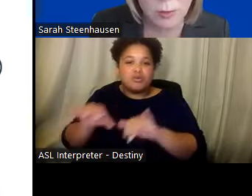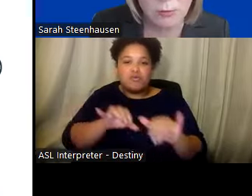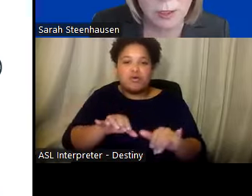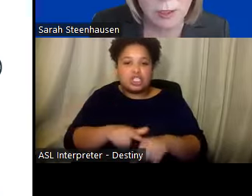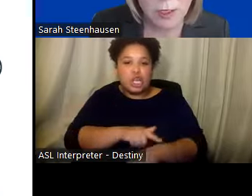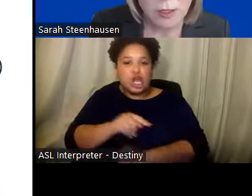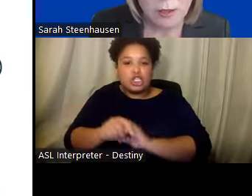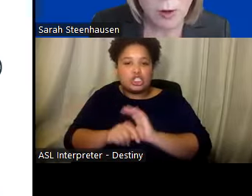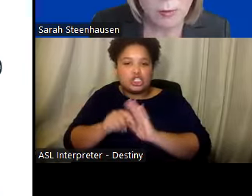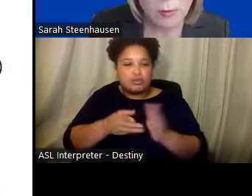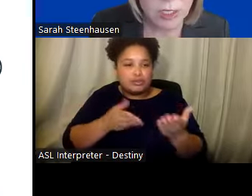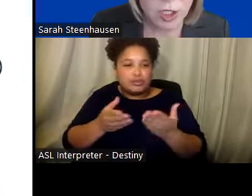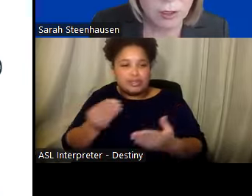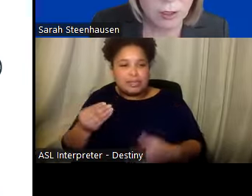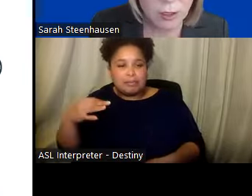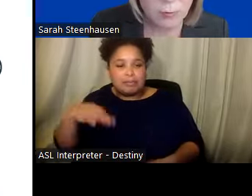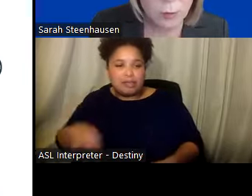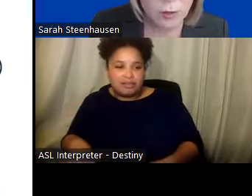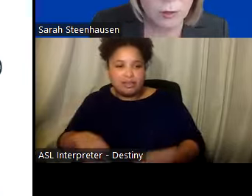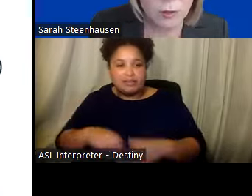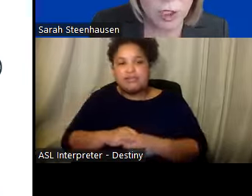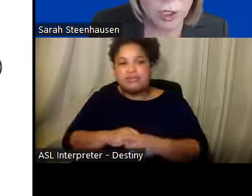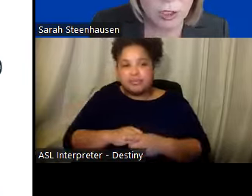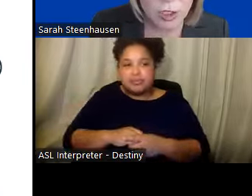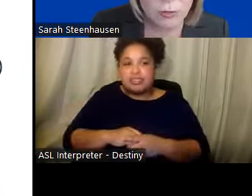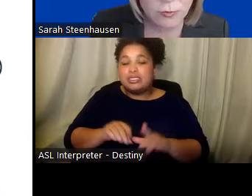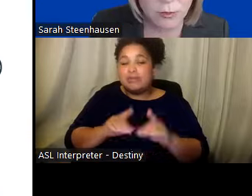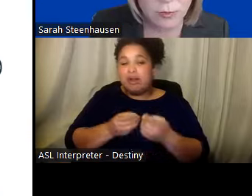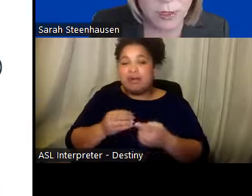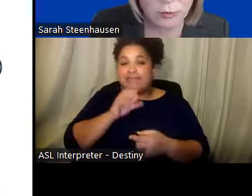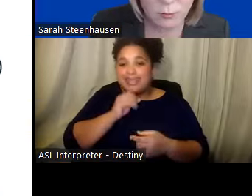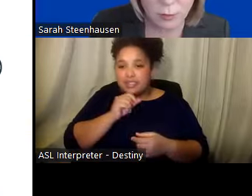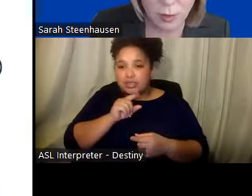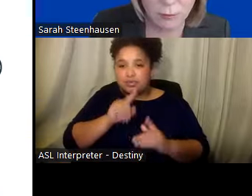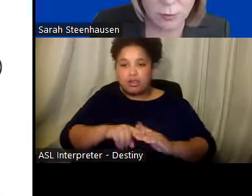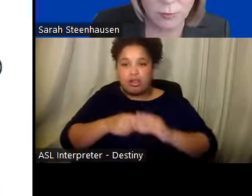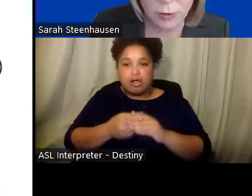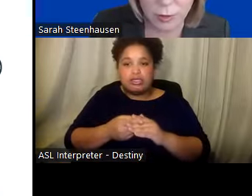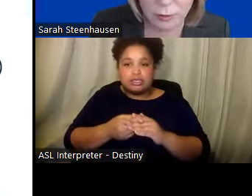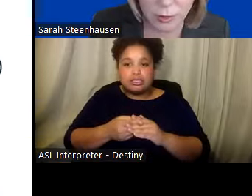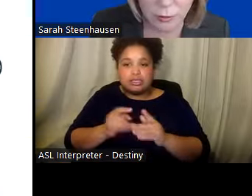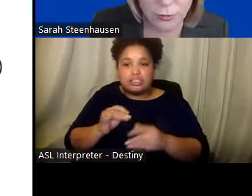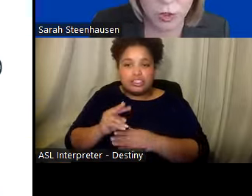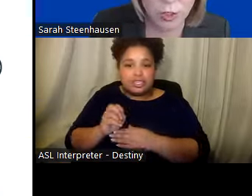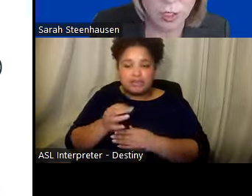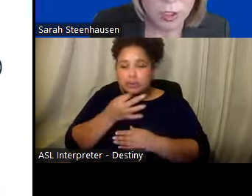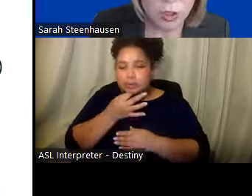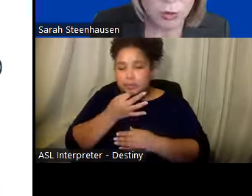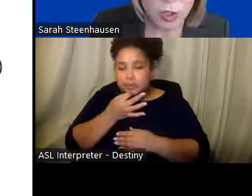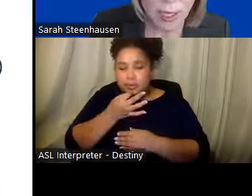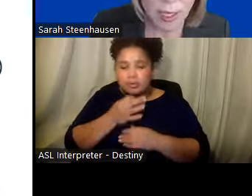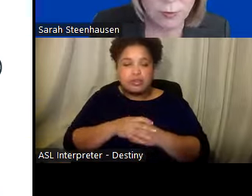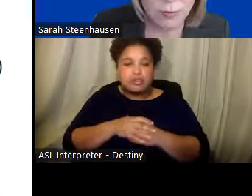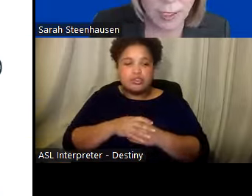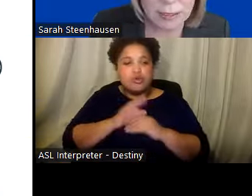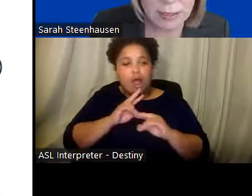supports benefit. The Department of Aging will launch an initiative over the next very in the near future to